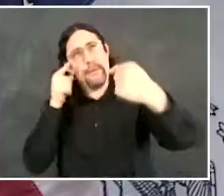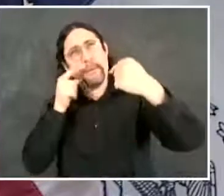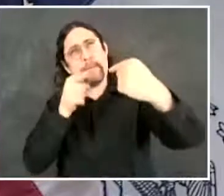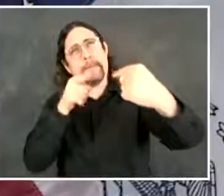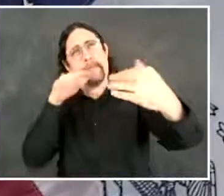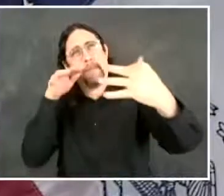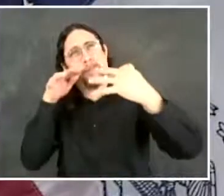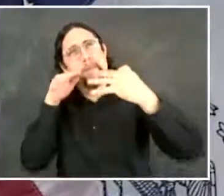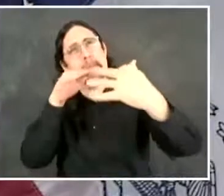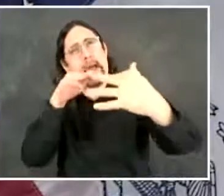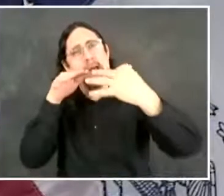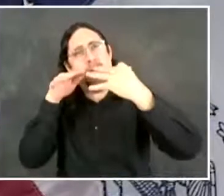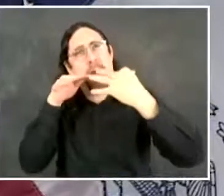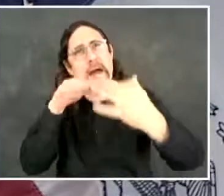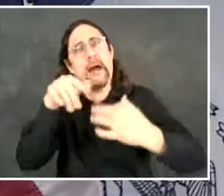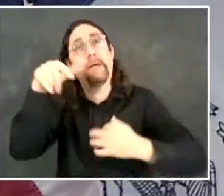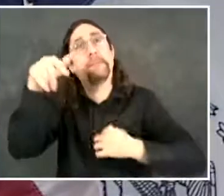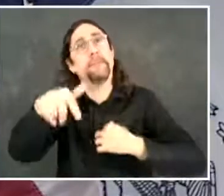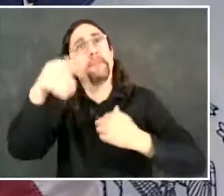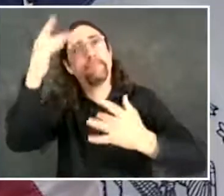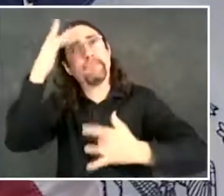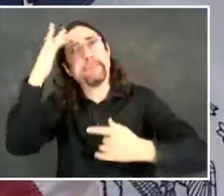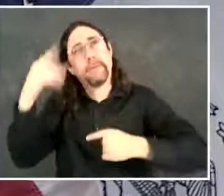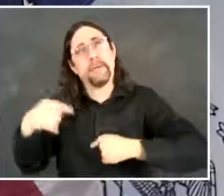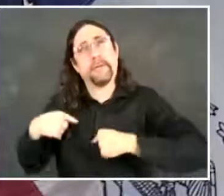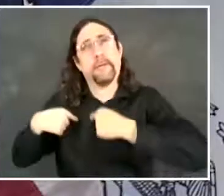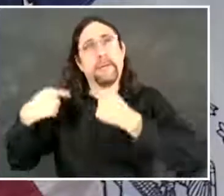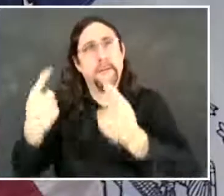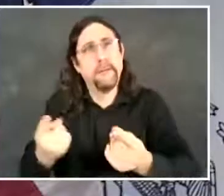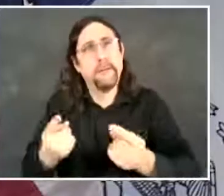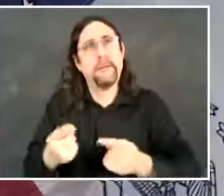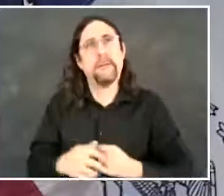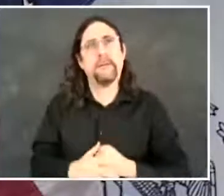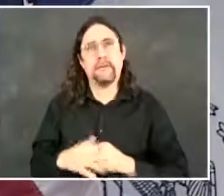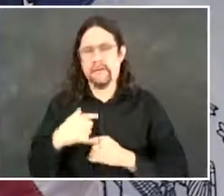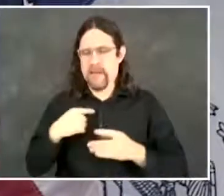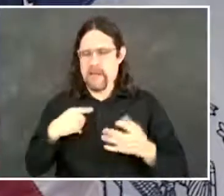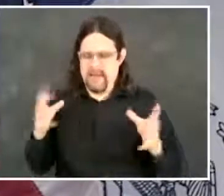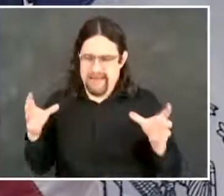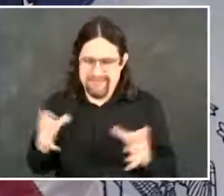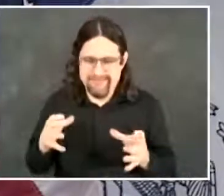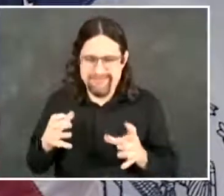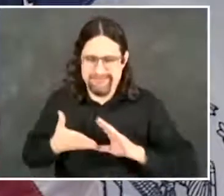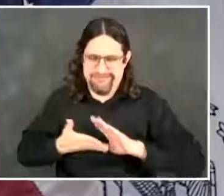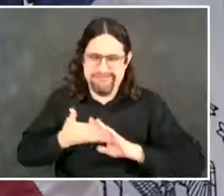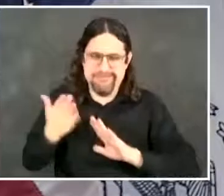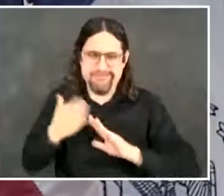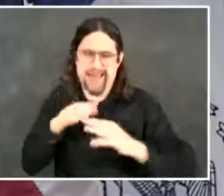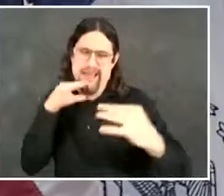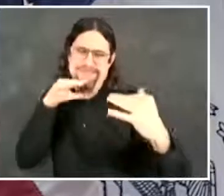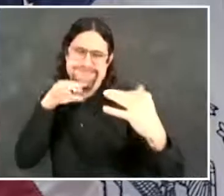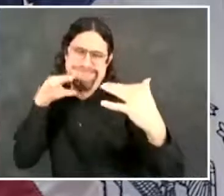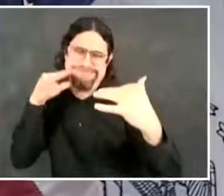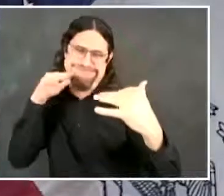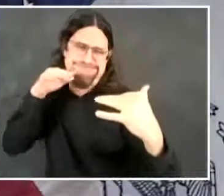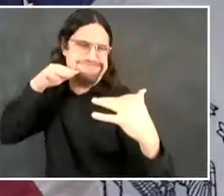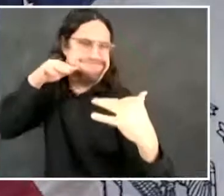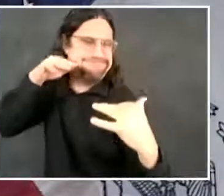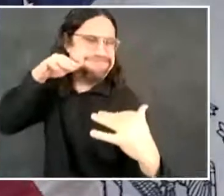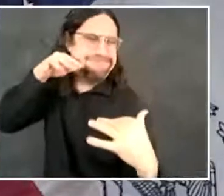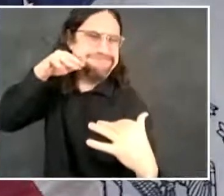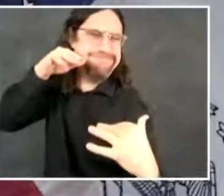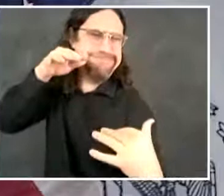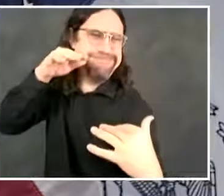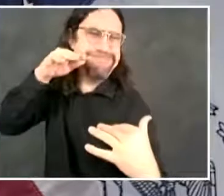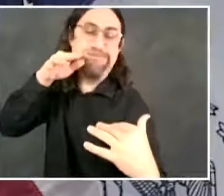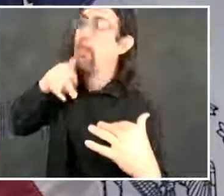cannot let up now. And the indicators that we go over every day are telling us a really important story, a good story, but a